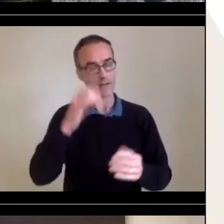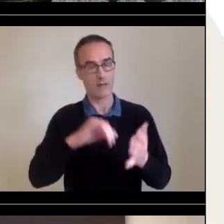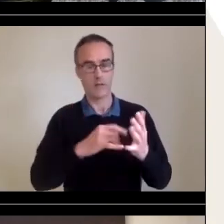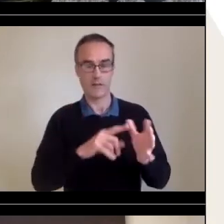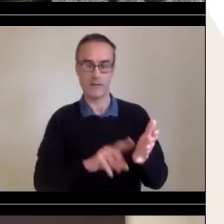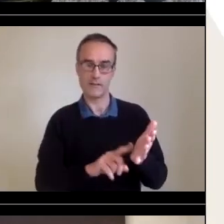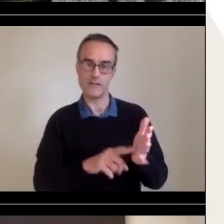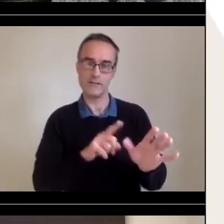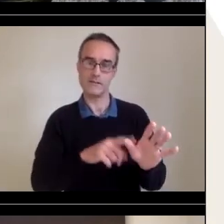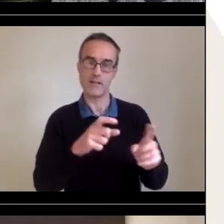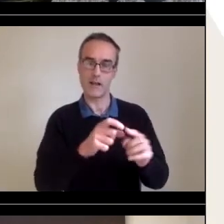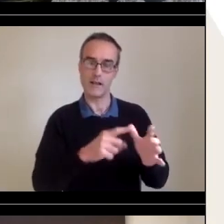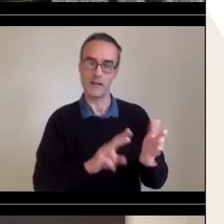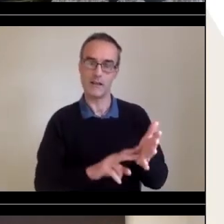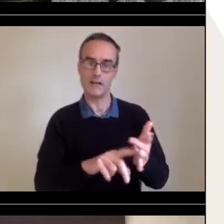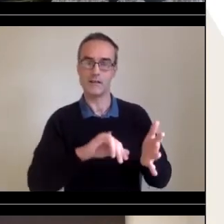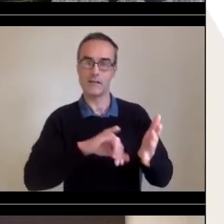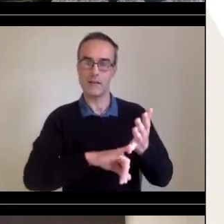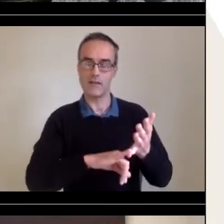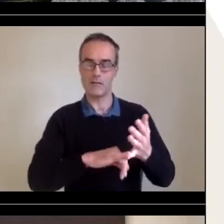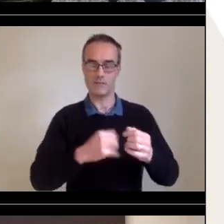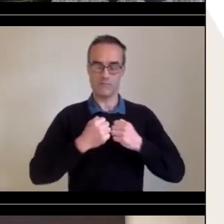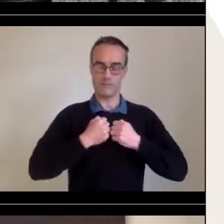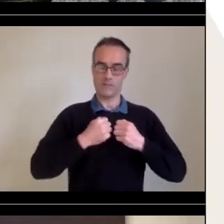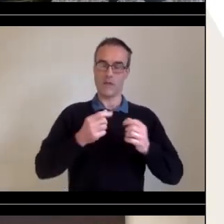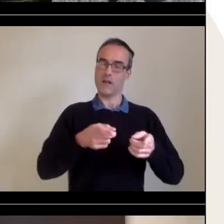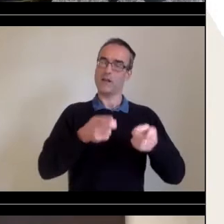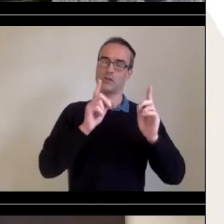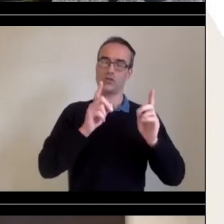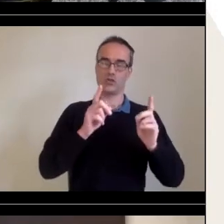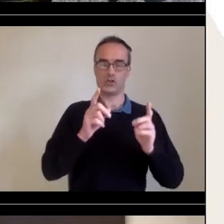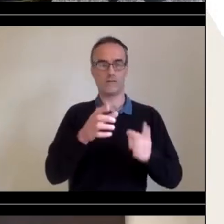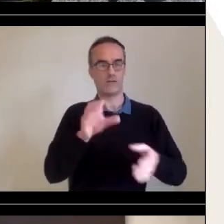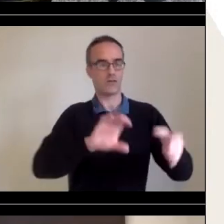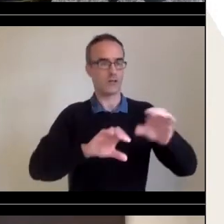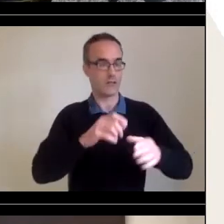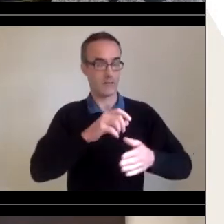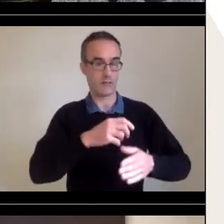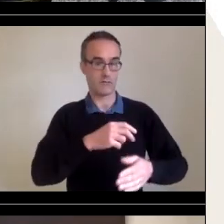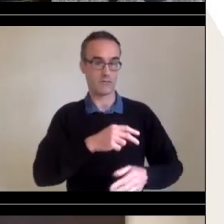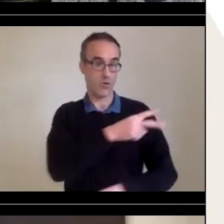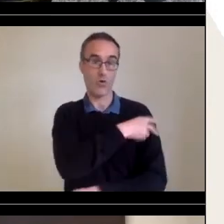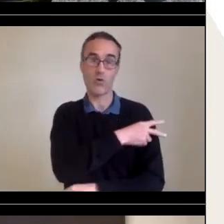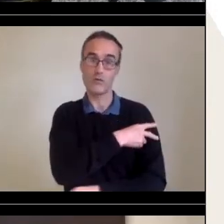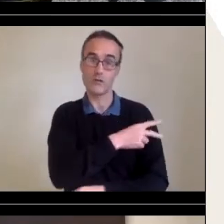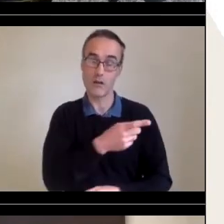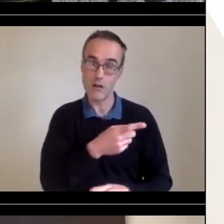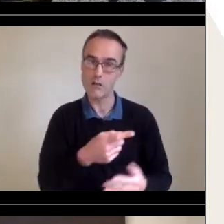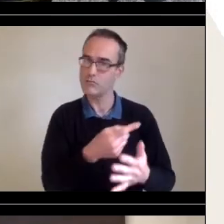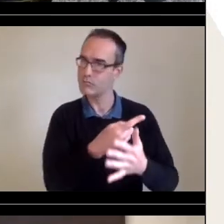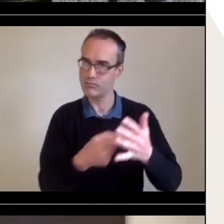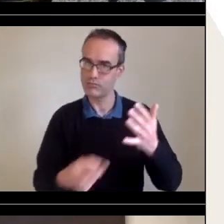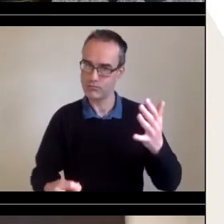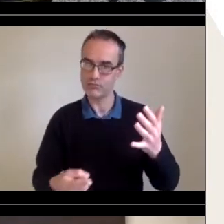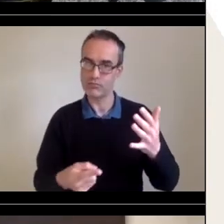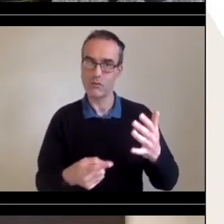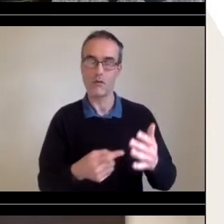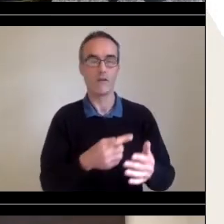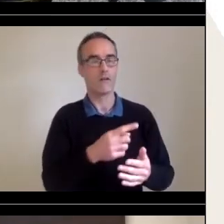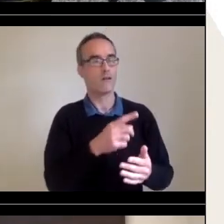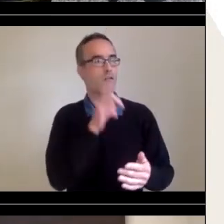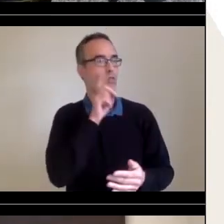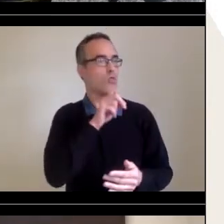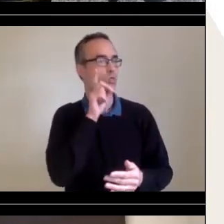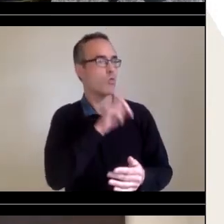who discovered pulsars, the densest form of material in the universe. And these were women who blazed their trail, who were alone in their field, who